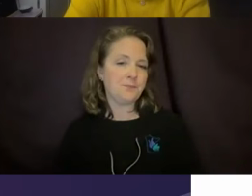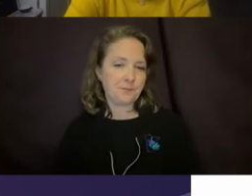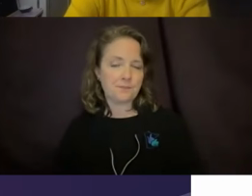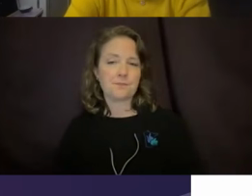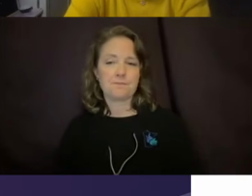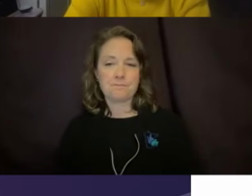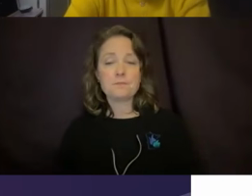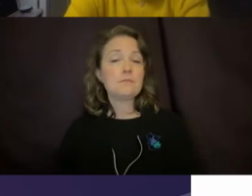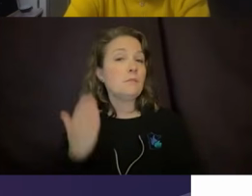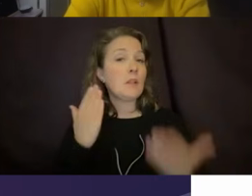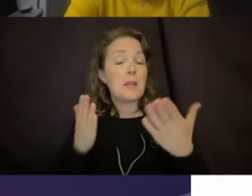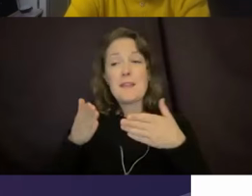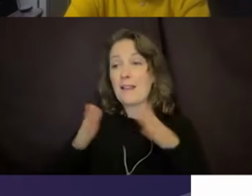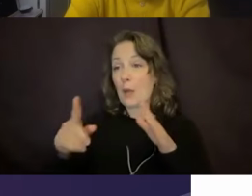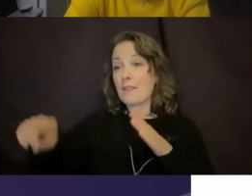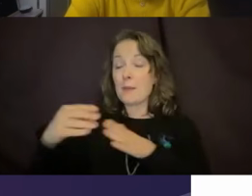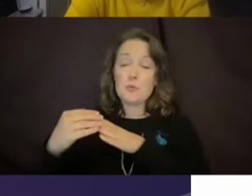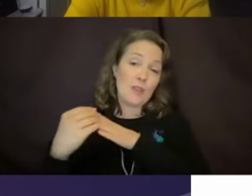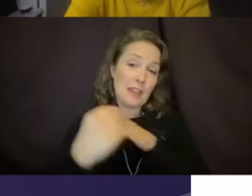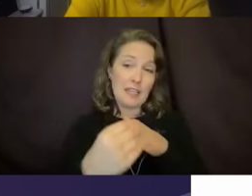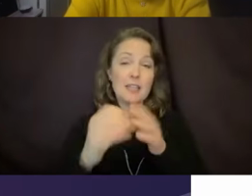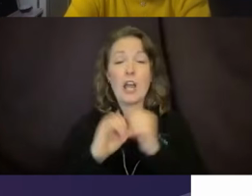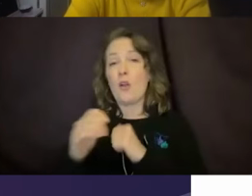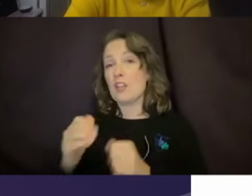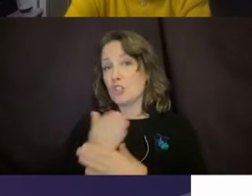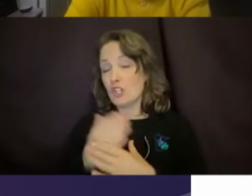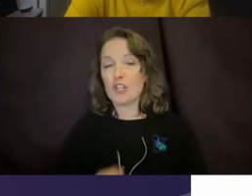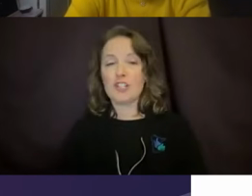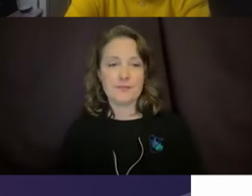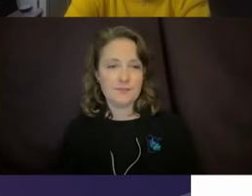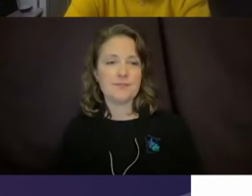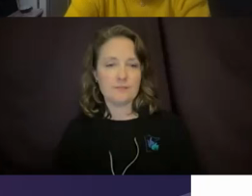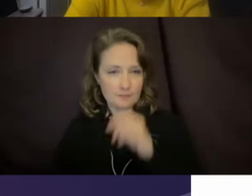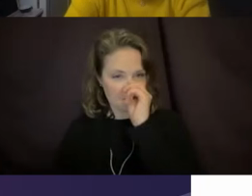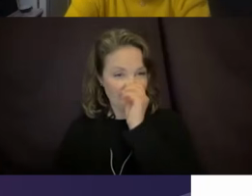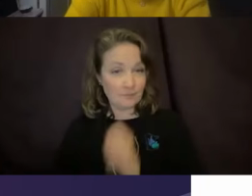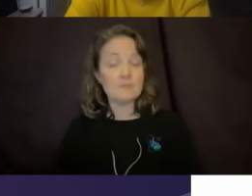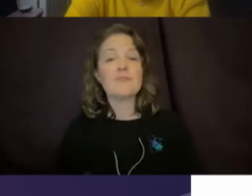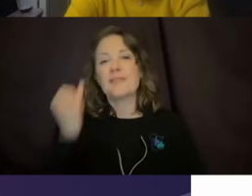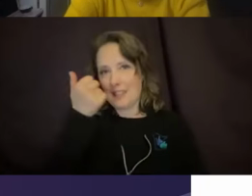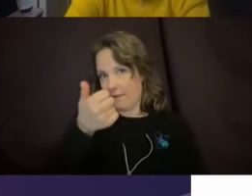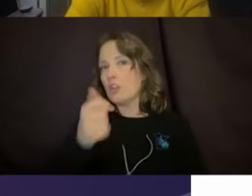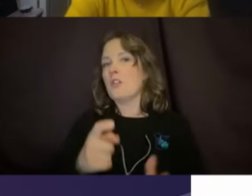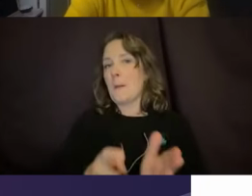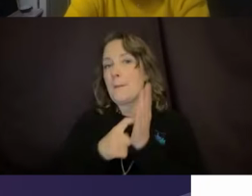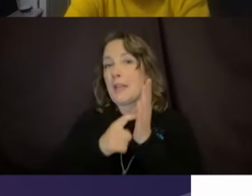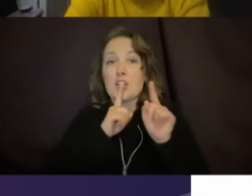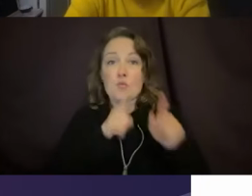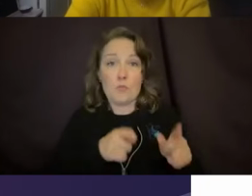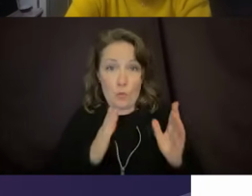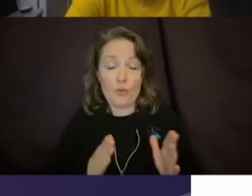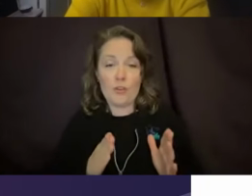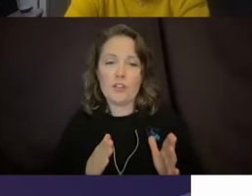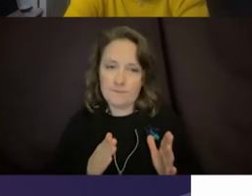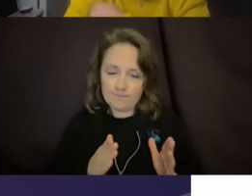maybe allowing them to lead the way in their sharing. Right. If you are a mandated reporter, just kind of being,